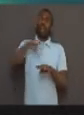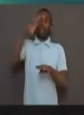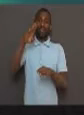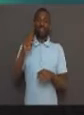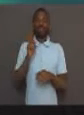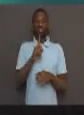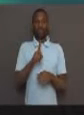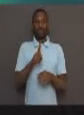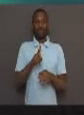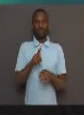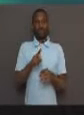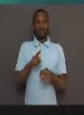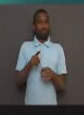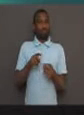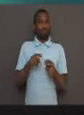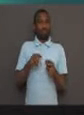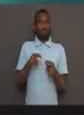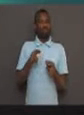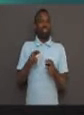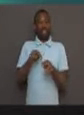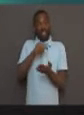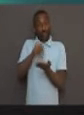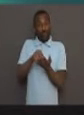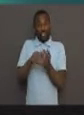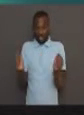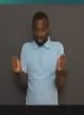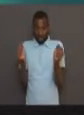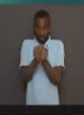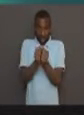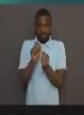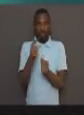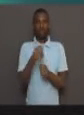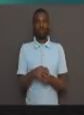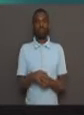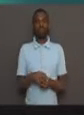times greater than even nuclear fission.